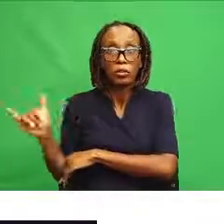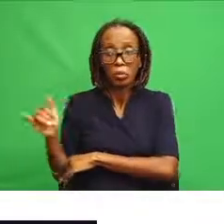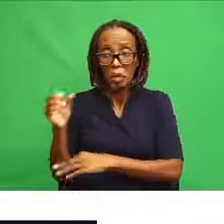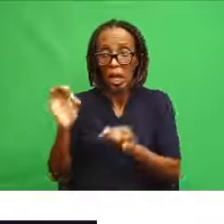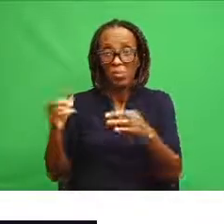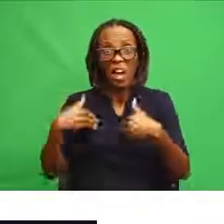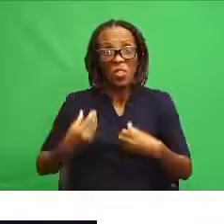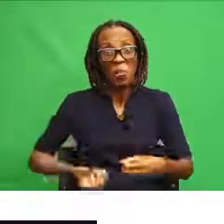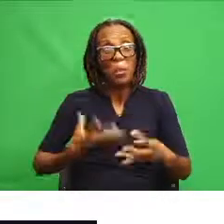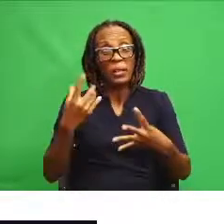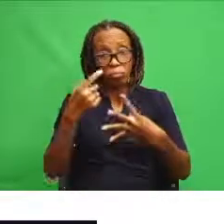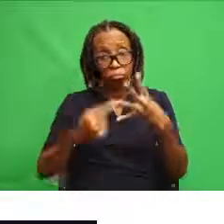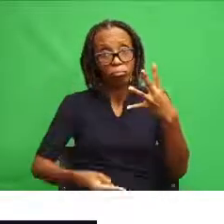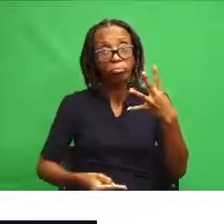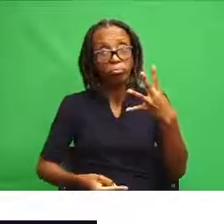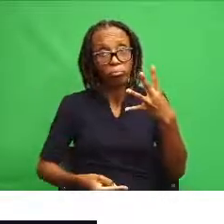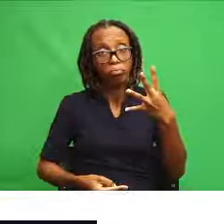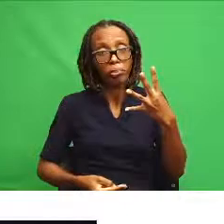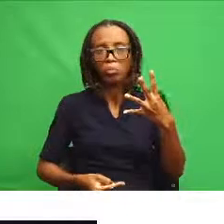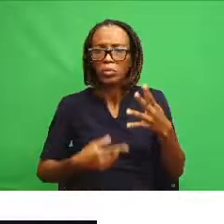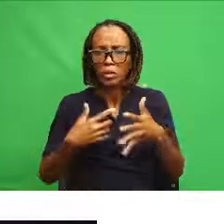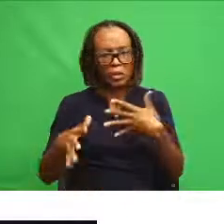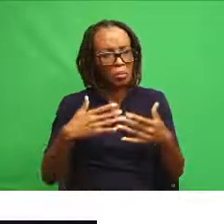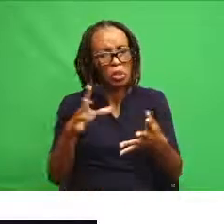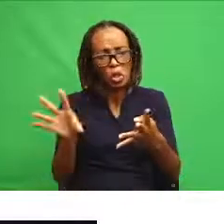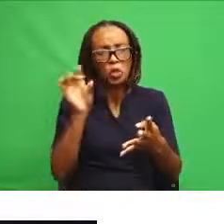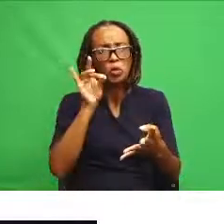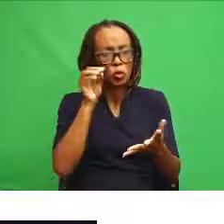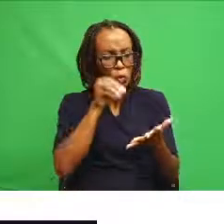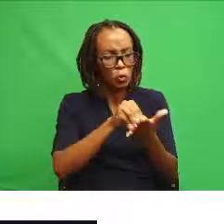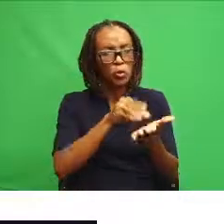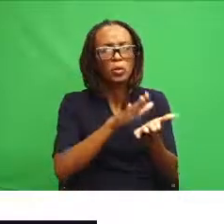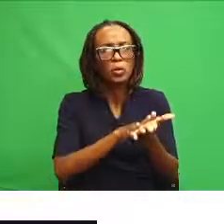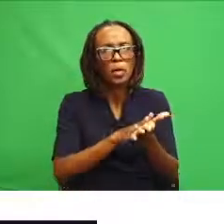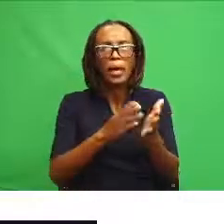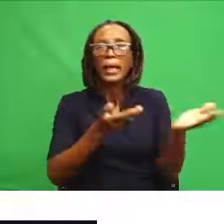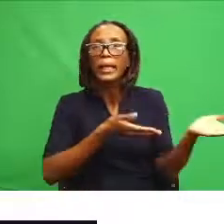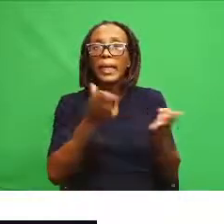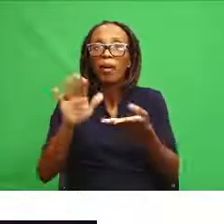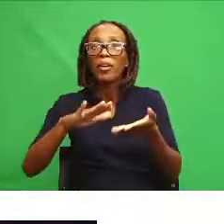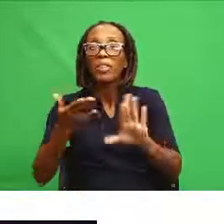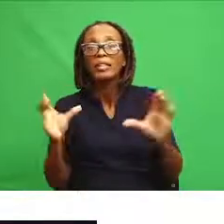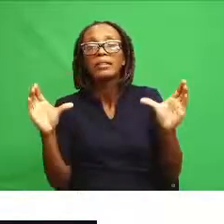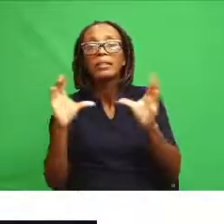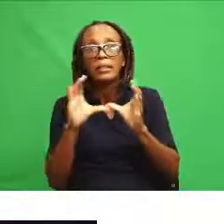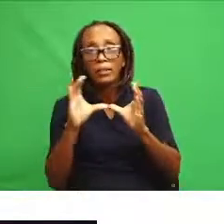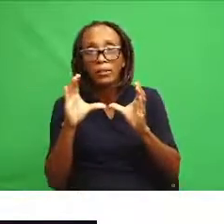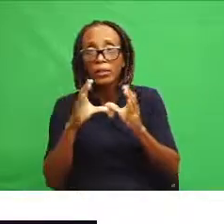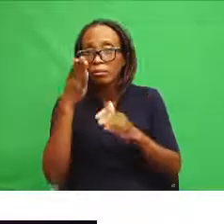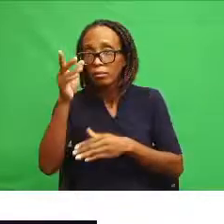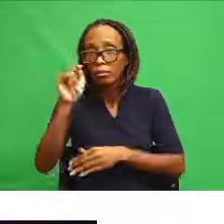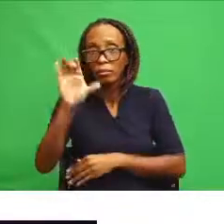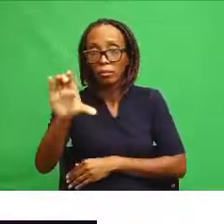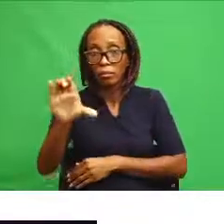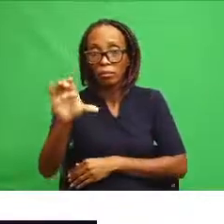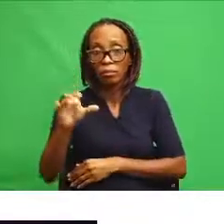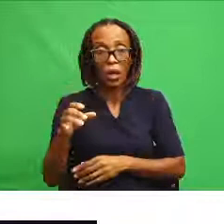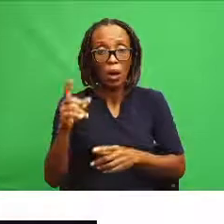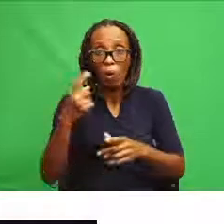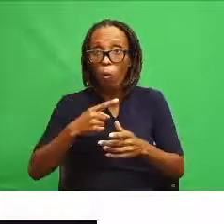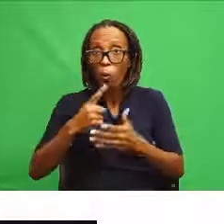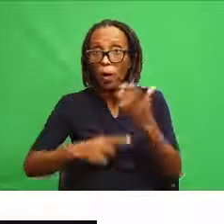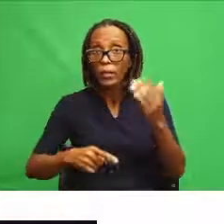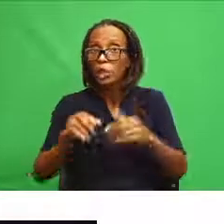than one beneficiaries, any one of the beneficiaries can carry in a death certificate, and whatever is